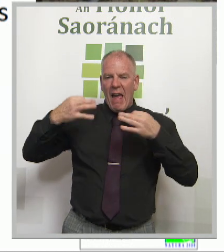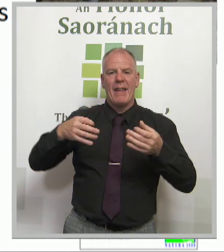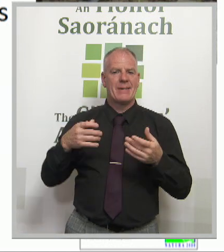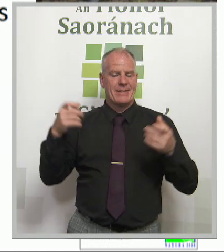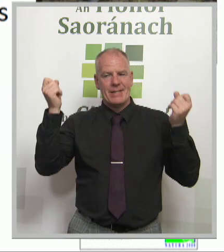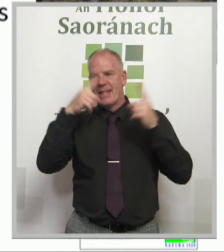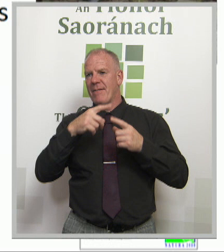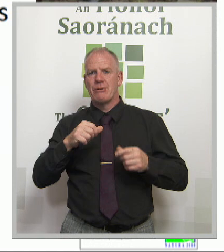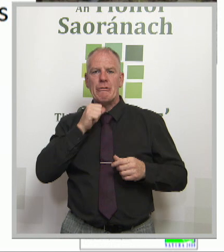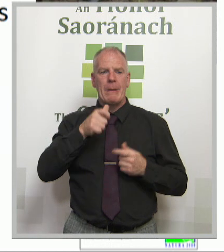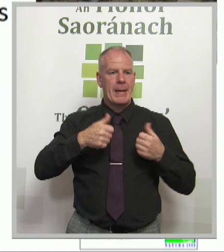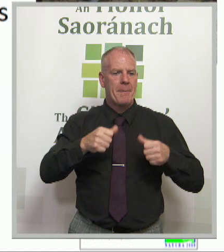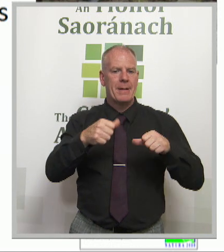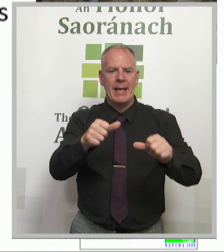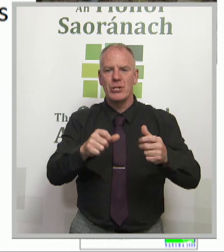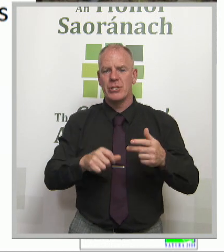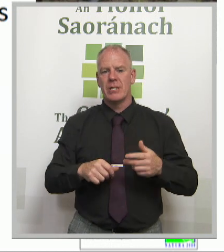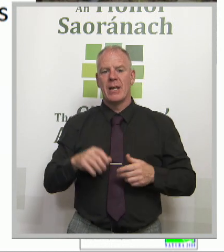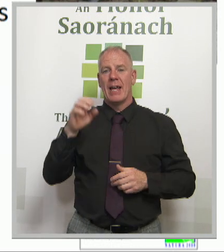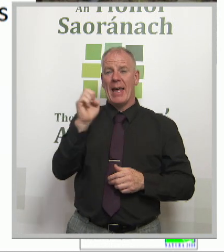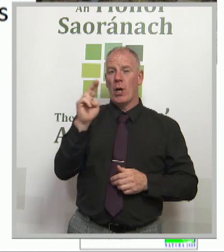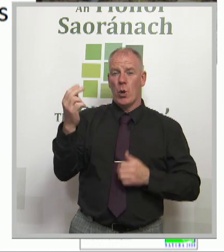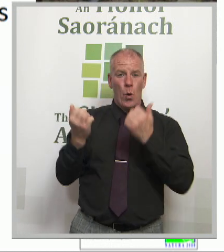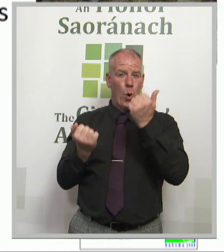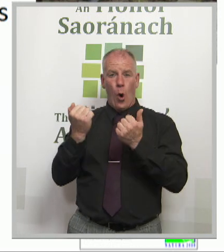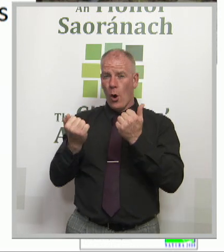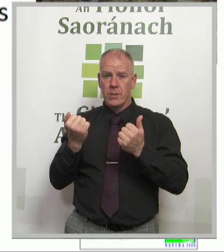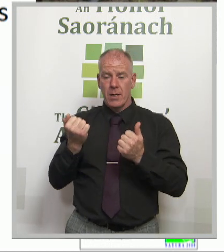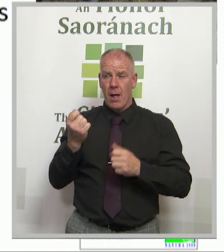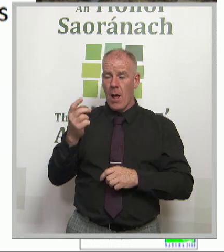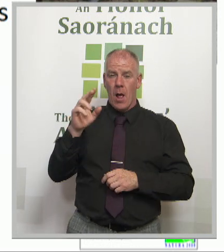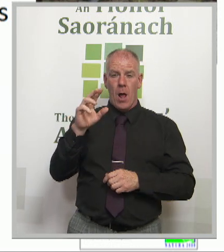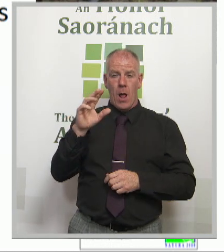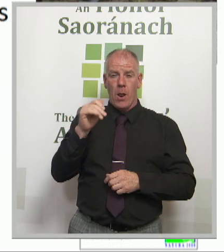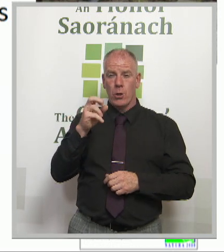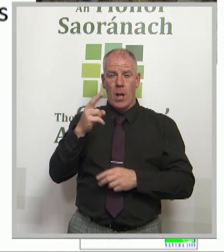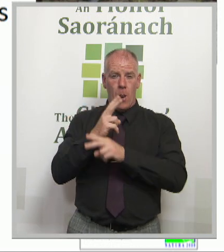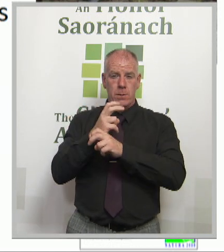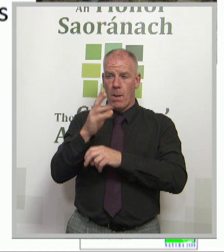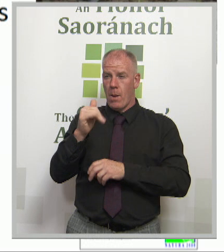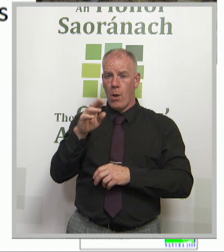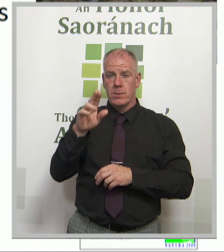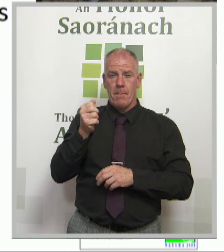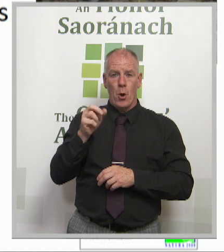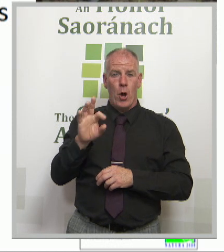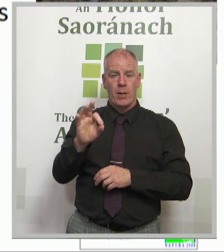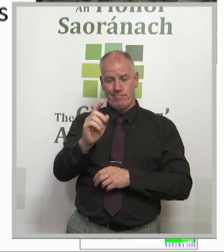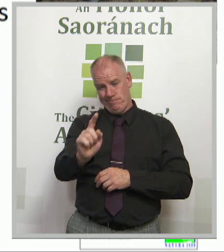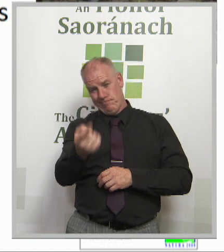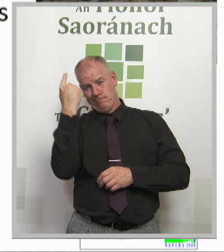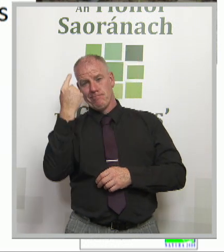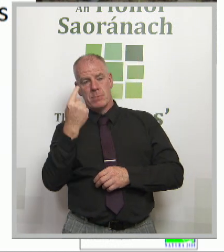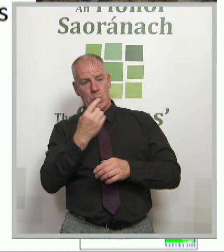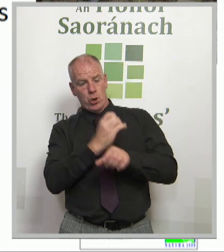implementation. The EU Court of Justice in Luxembourg ultimately interprets and decides